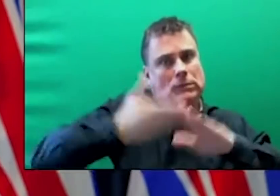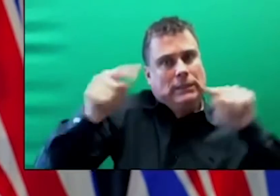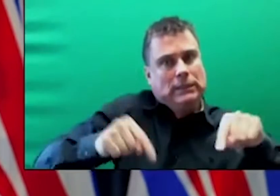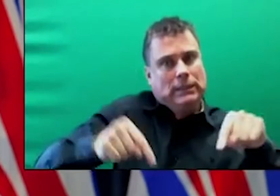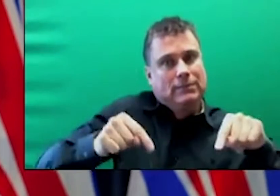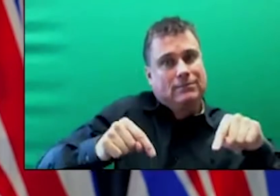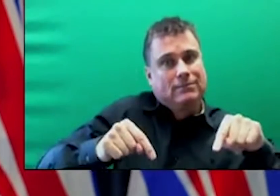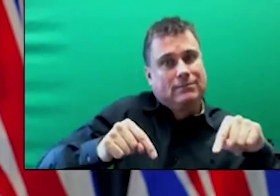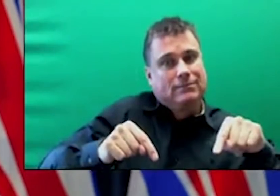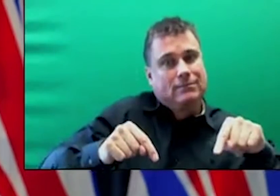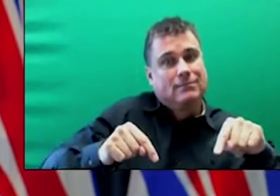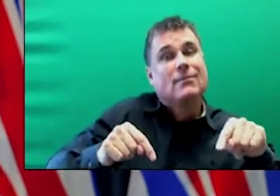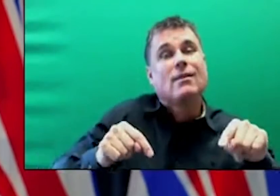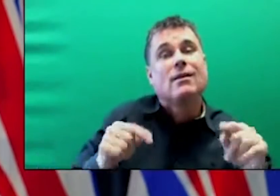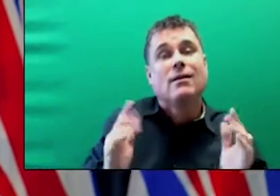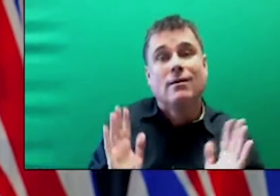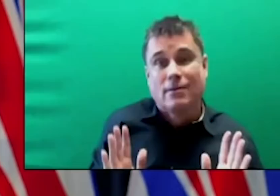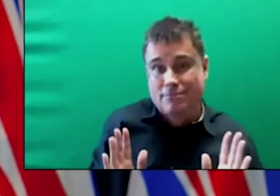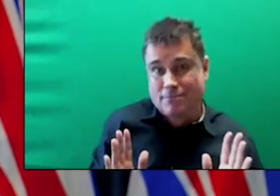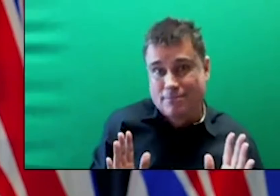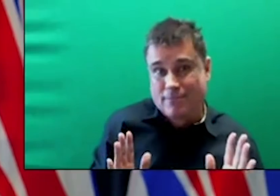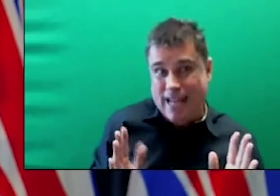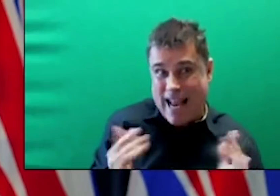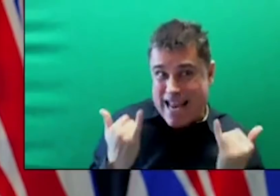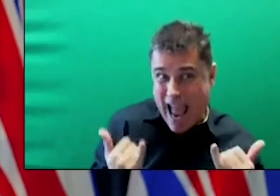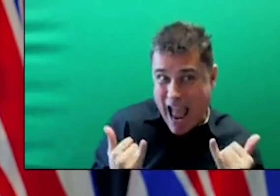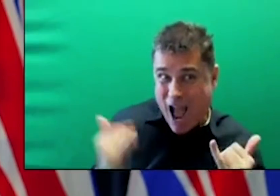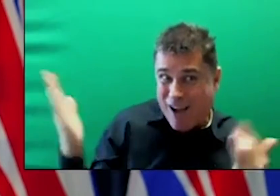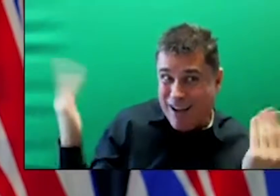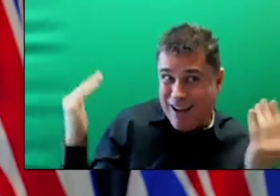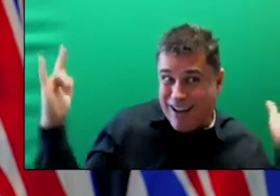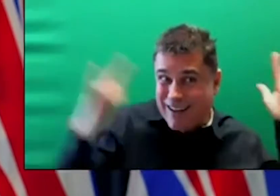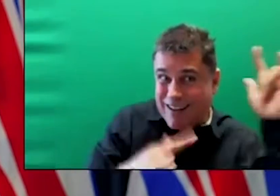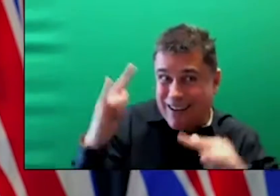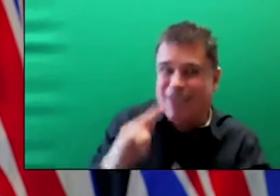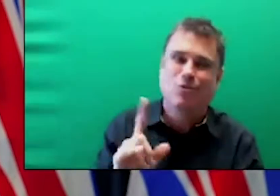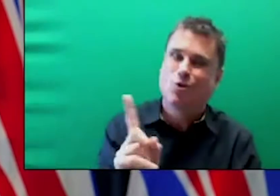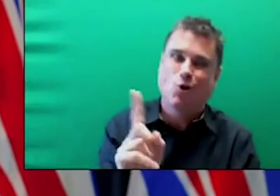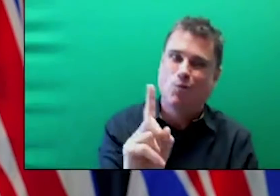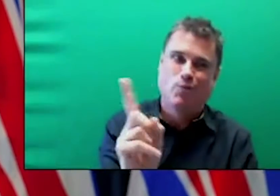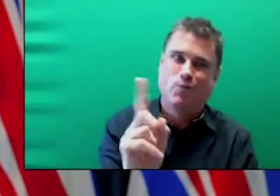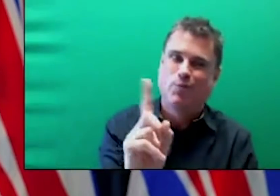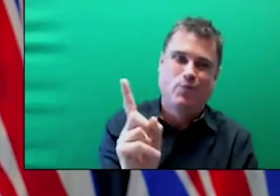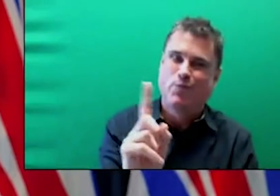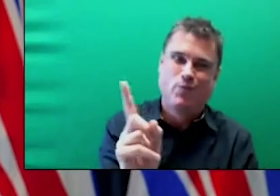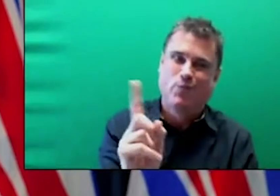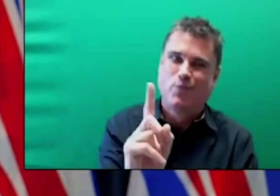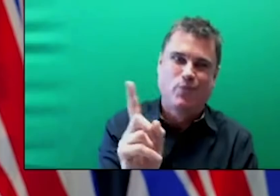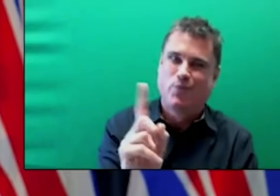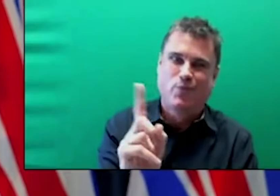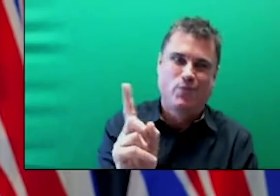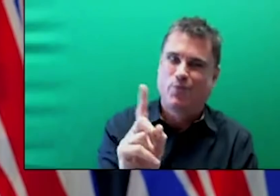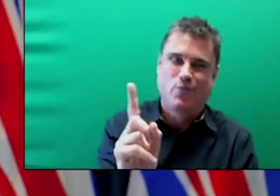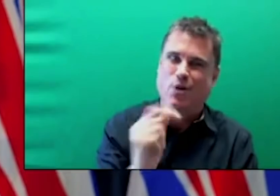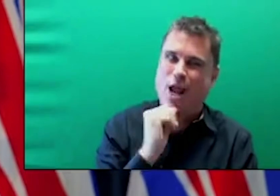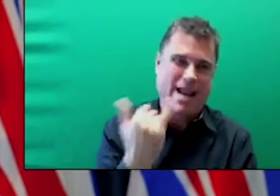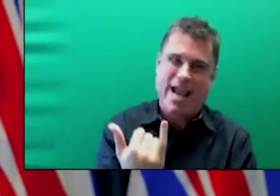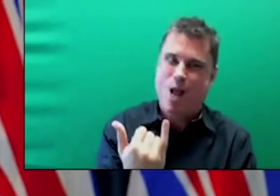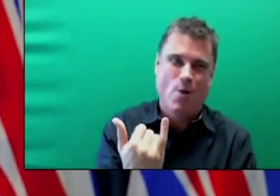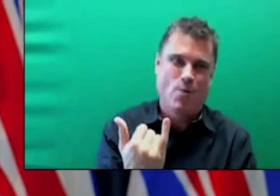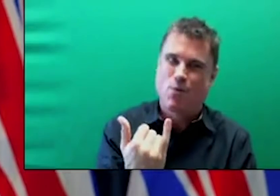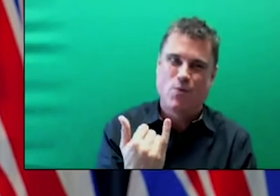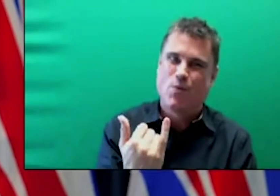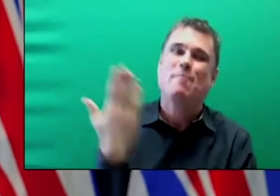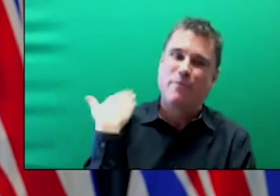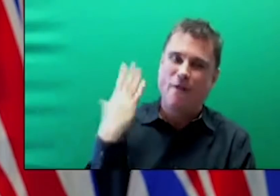to our tourism sector, particularly here in Victoria. And so we don't want to make symbolic statements. We want to make sure